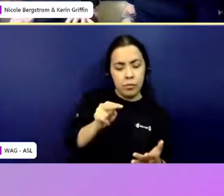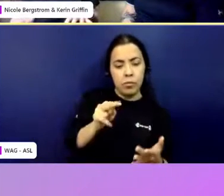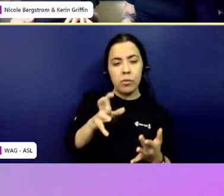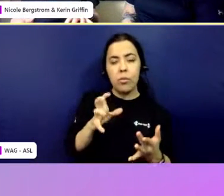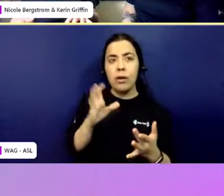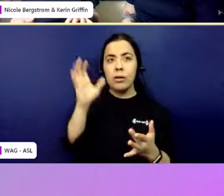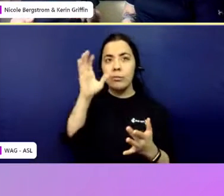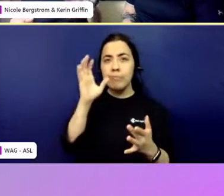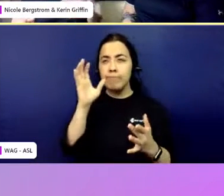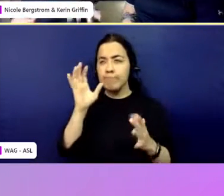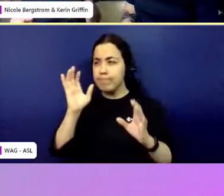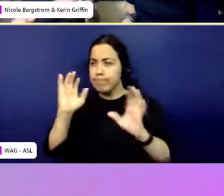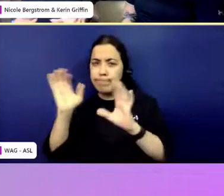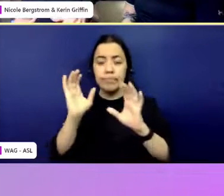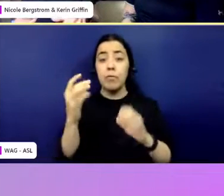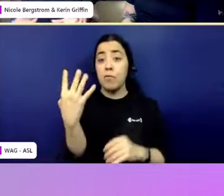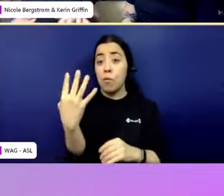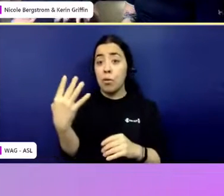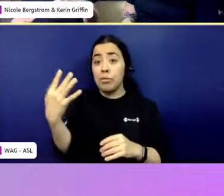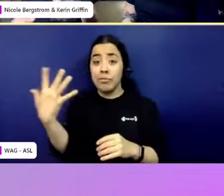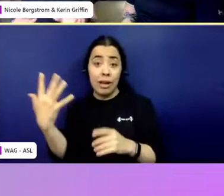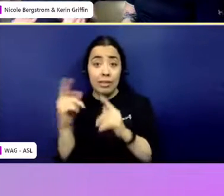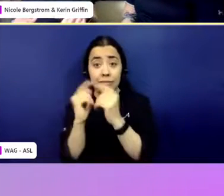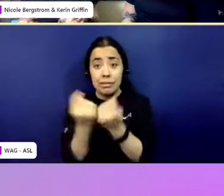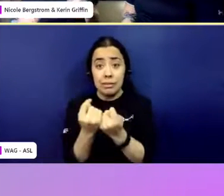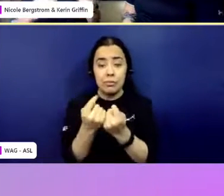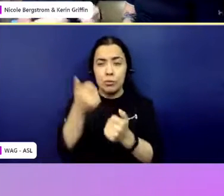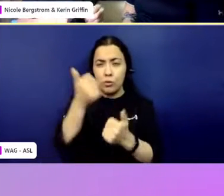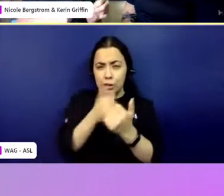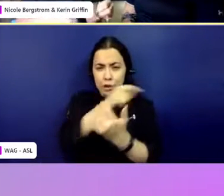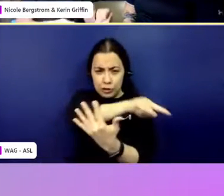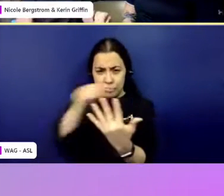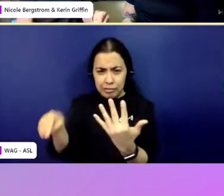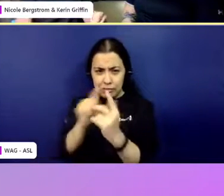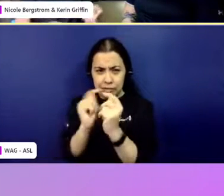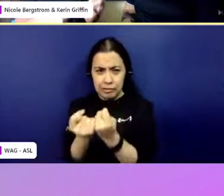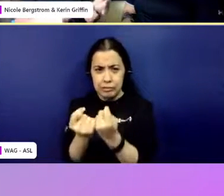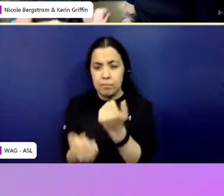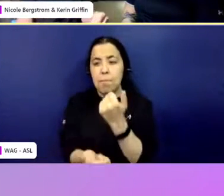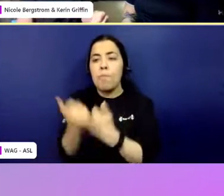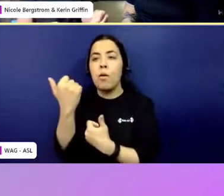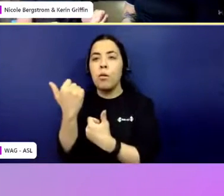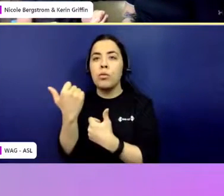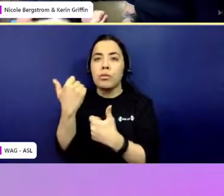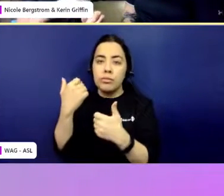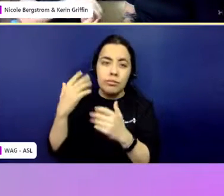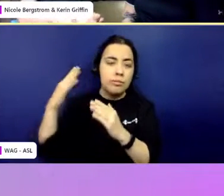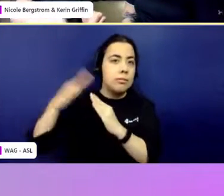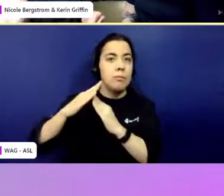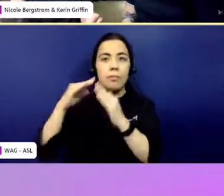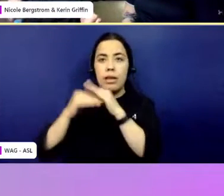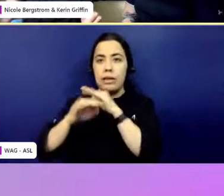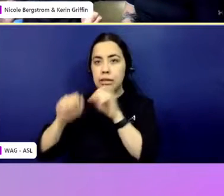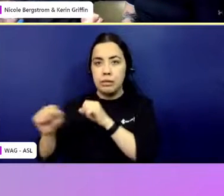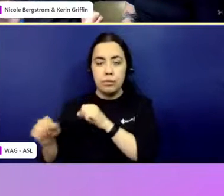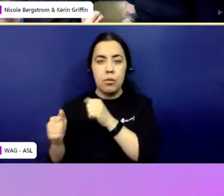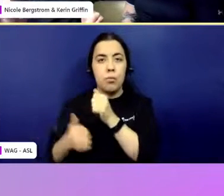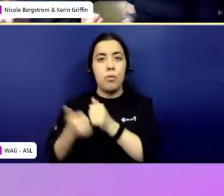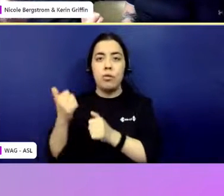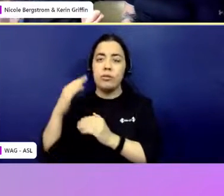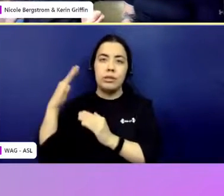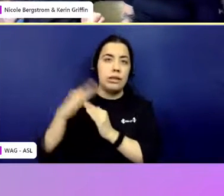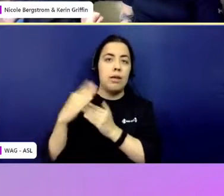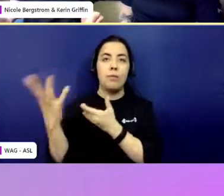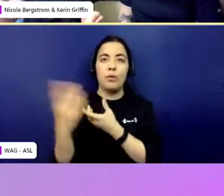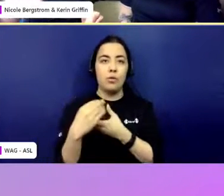4 or 5 teams, which one has attained the most inclusive, accessible in comparison